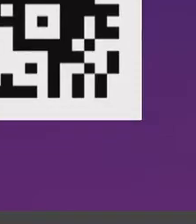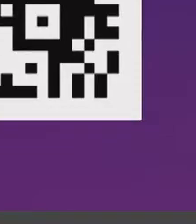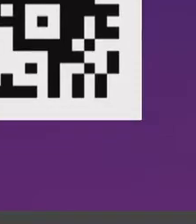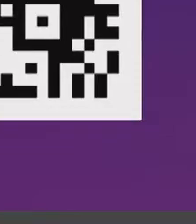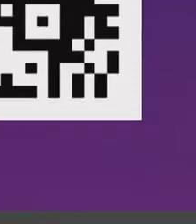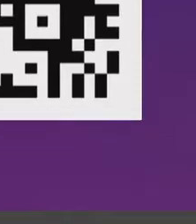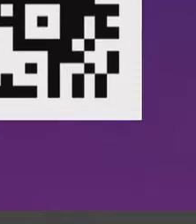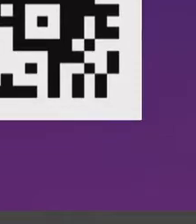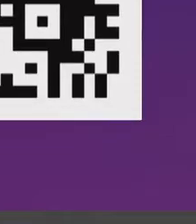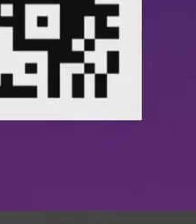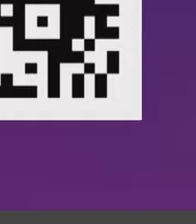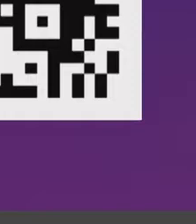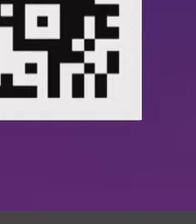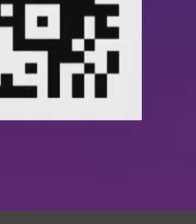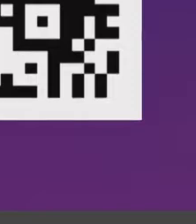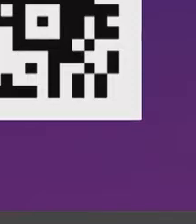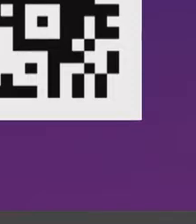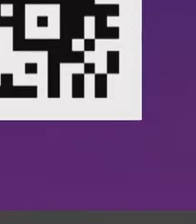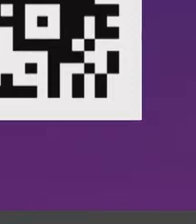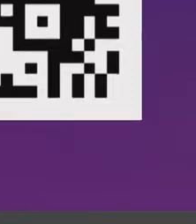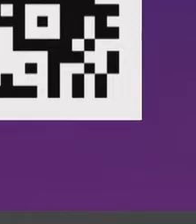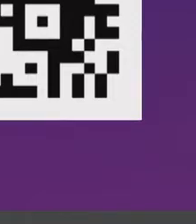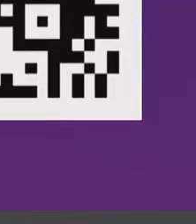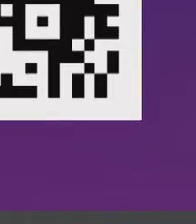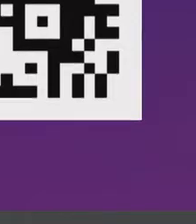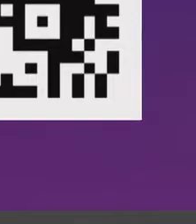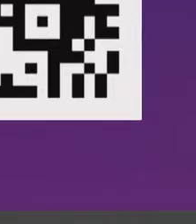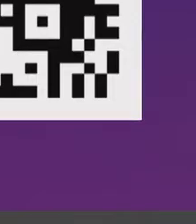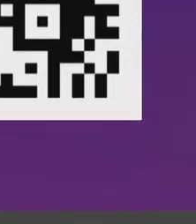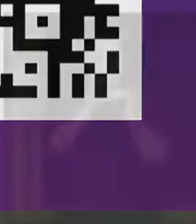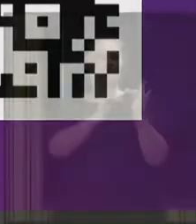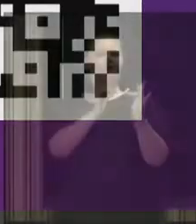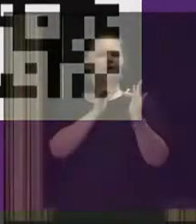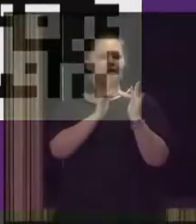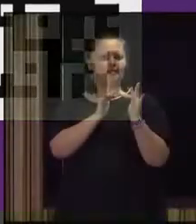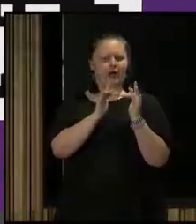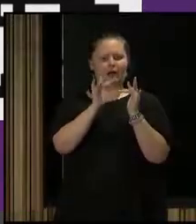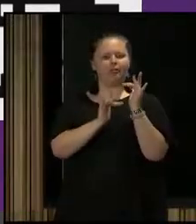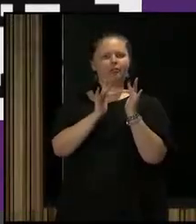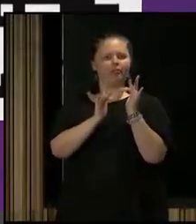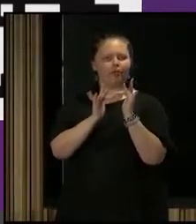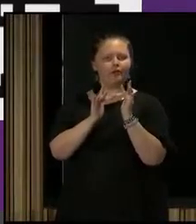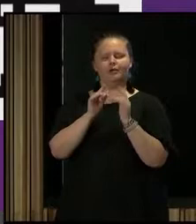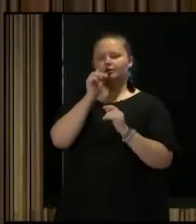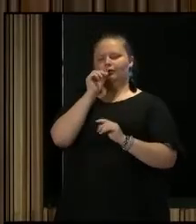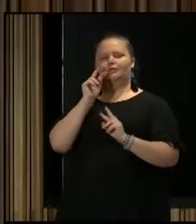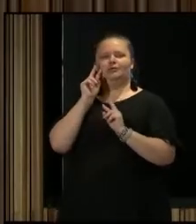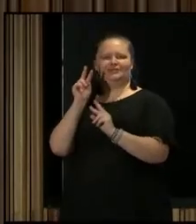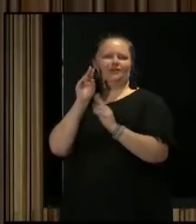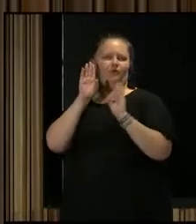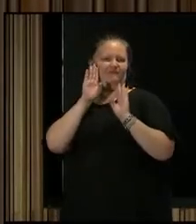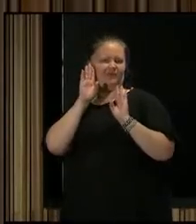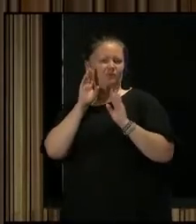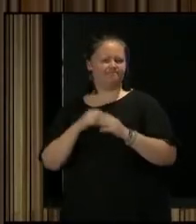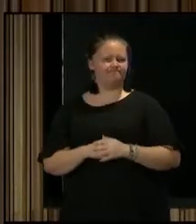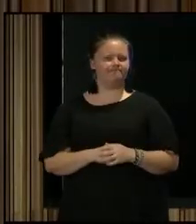possible. And if you do experience connection issues on our website, head over to our Facebook page to view the talk there as well. And